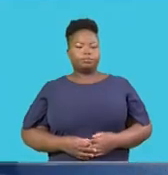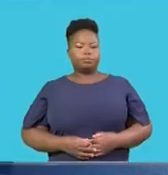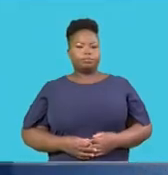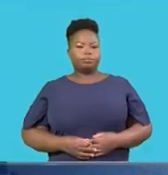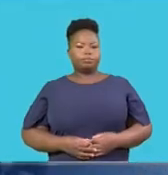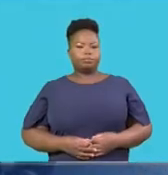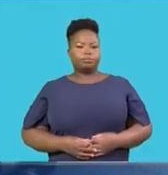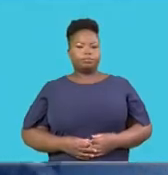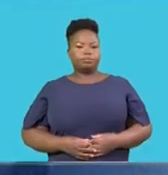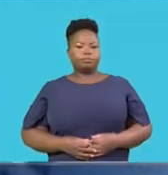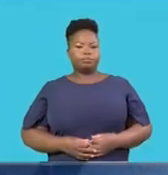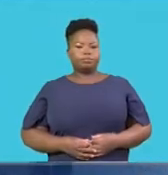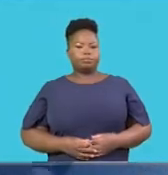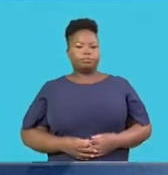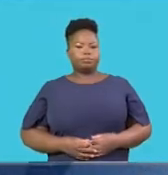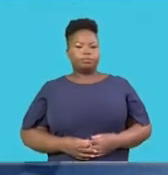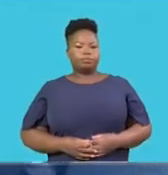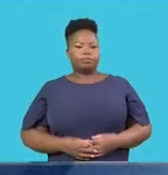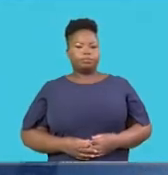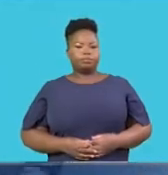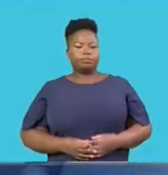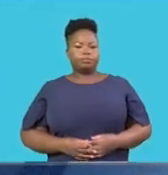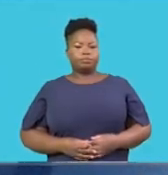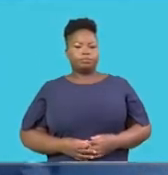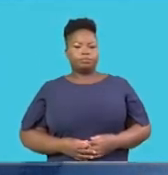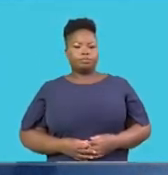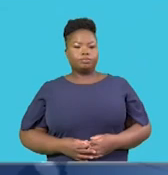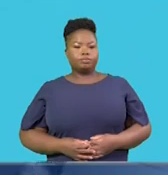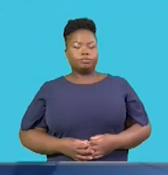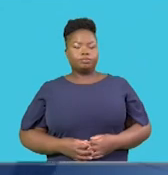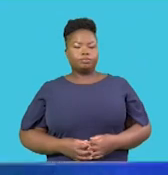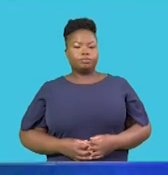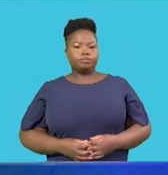Kwiindaba zeSoweto TV ndingunomzabalazo Mduka eDobsonville.